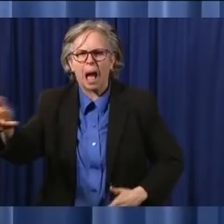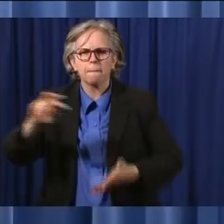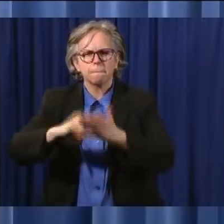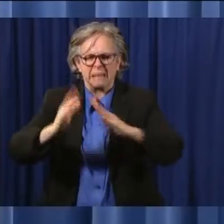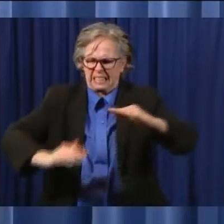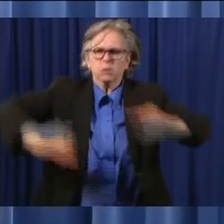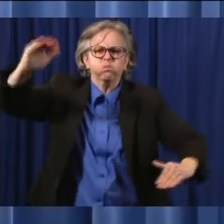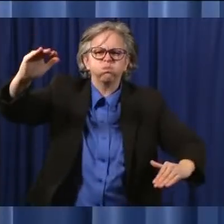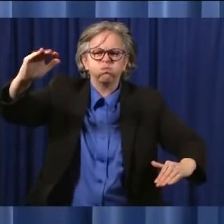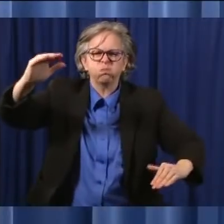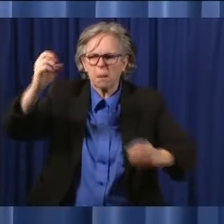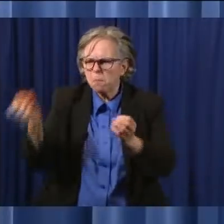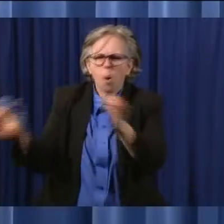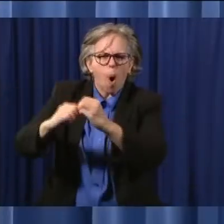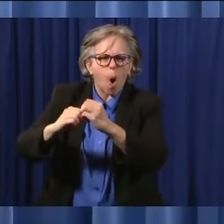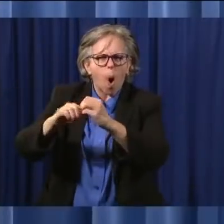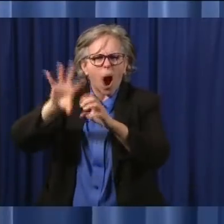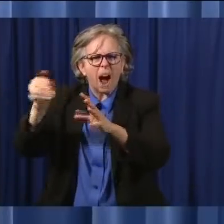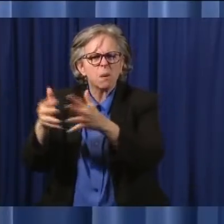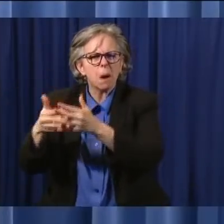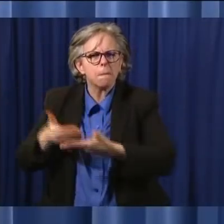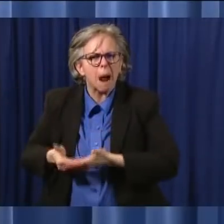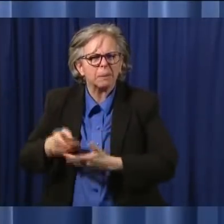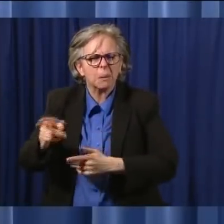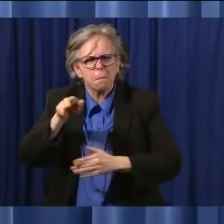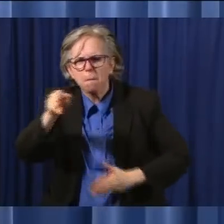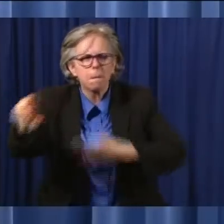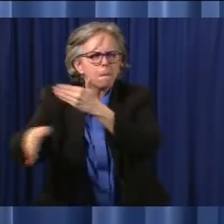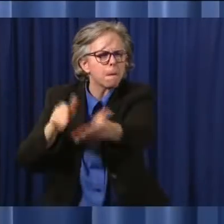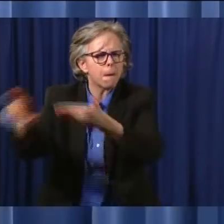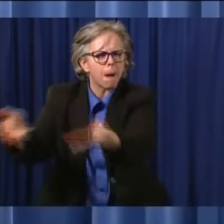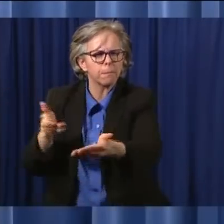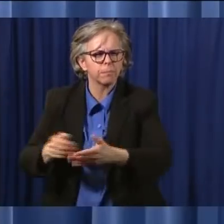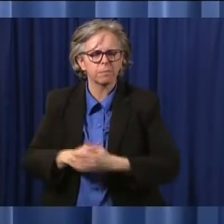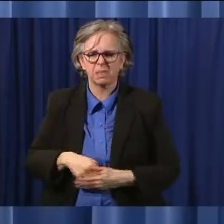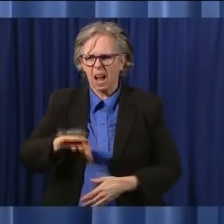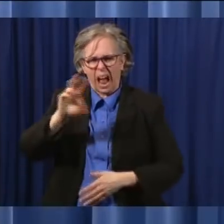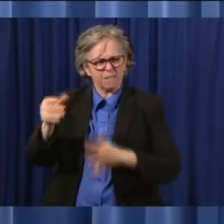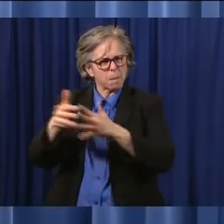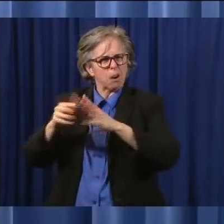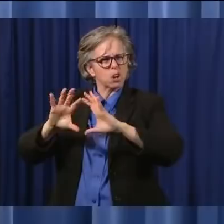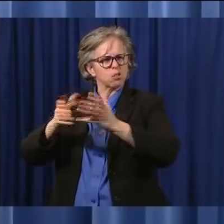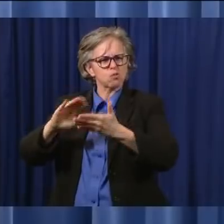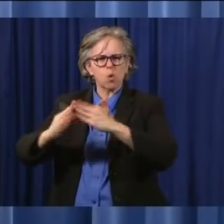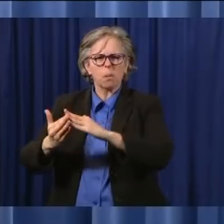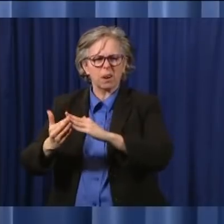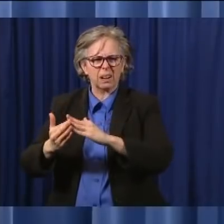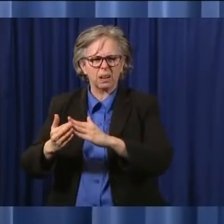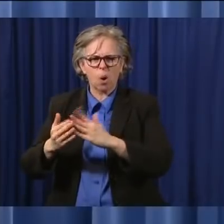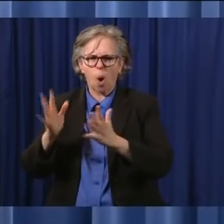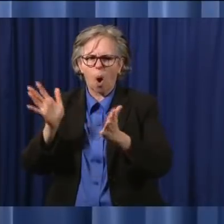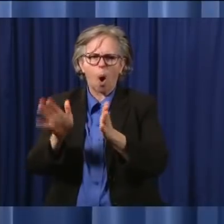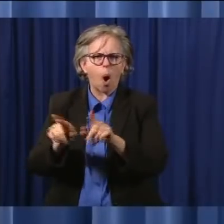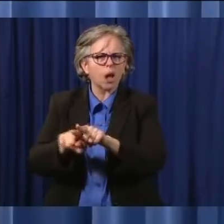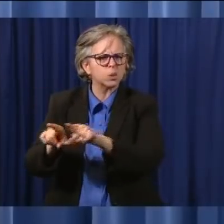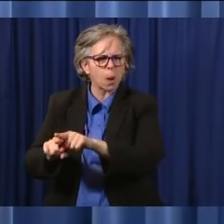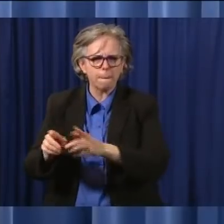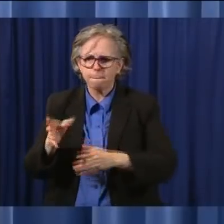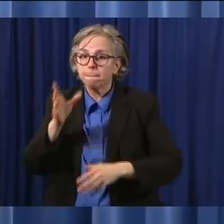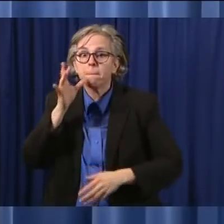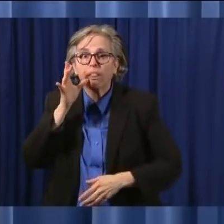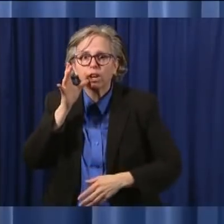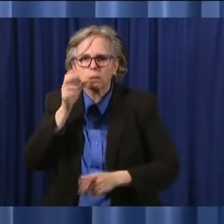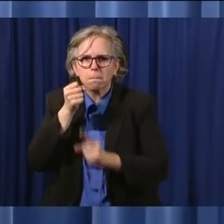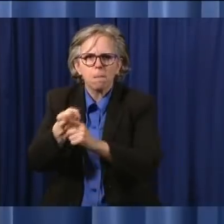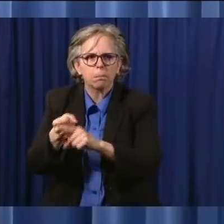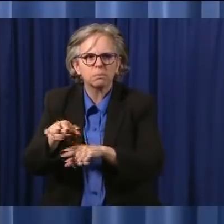The African American community is also losing more mothers. African American women are more than 2.5 times more likely to